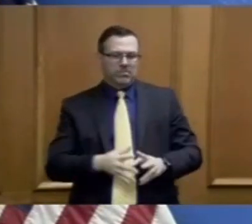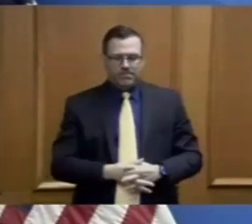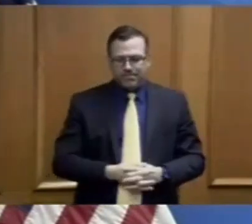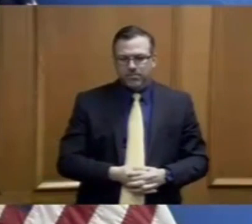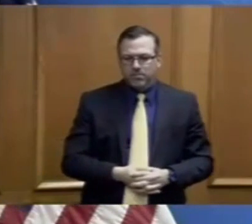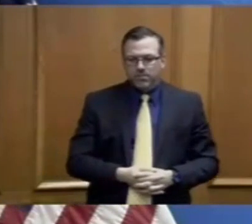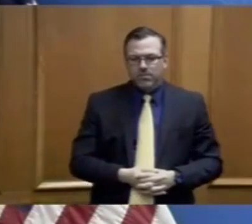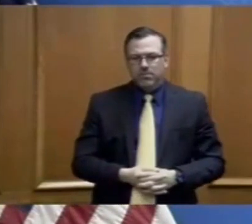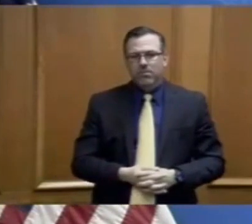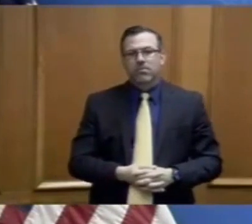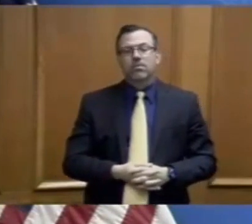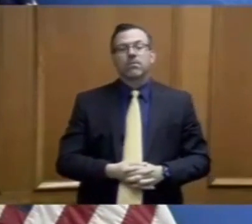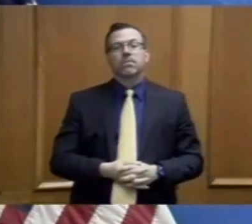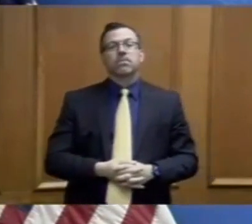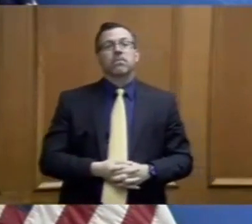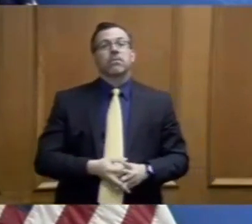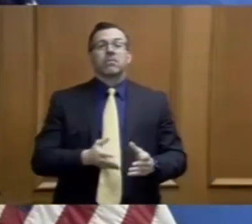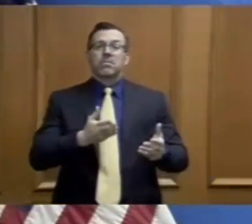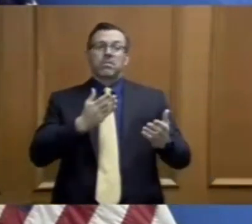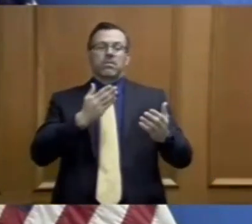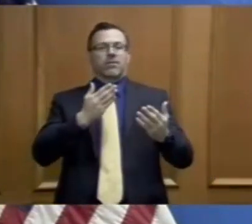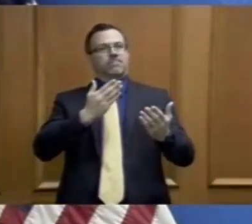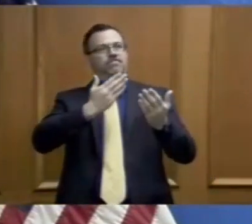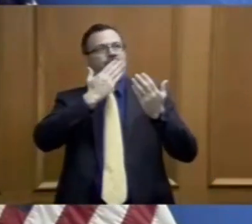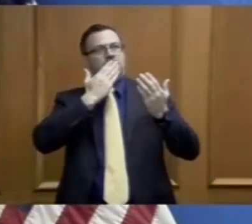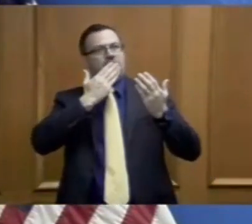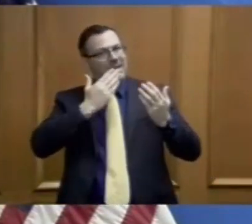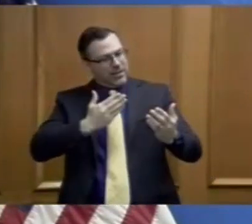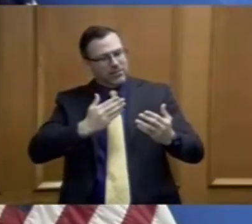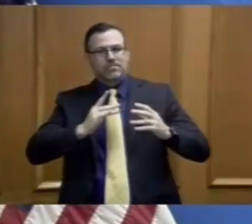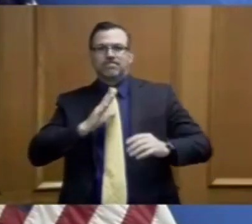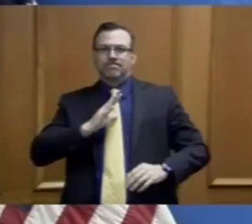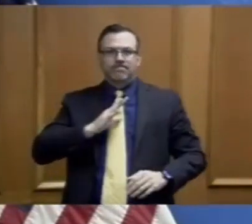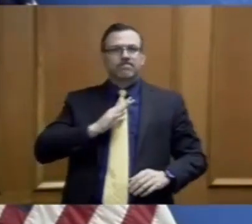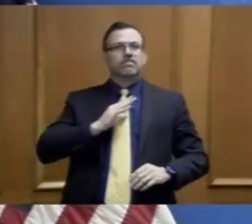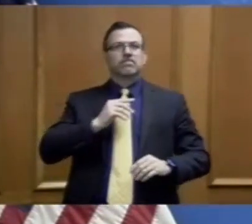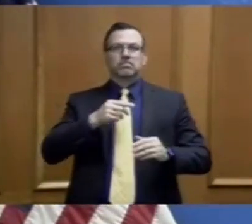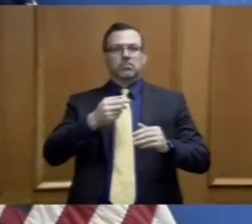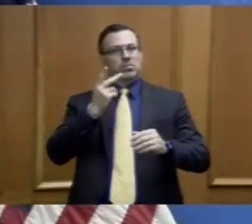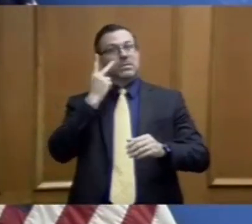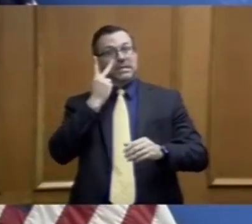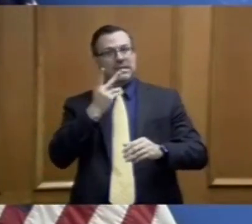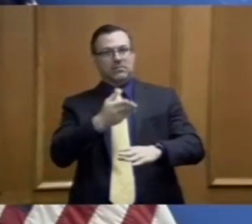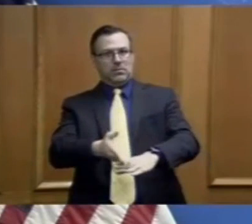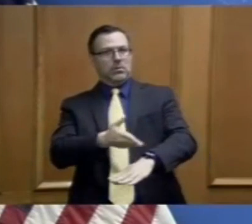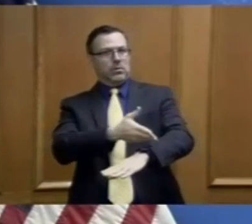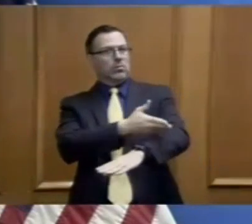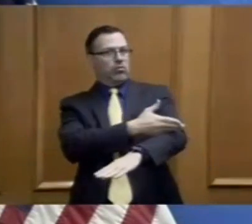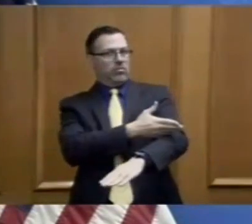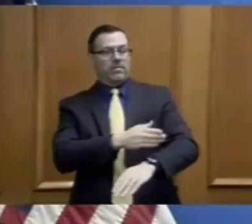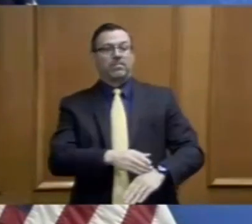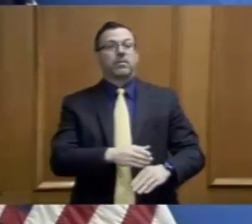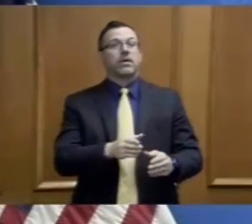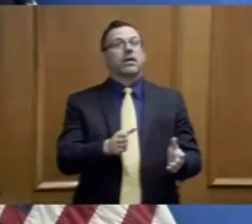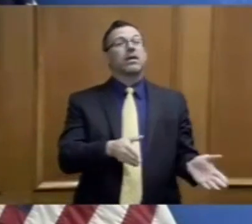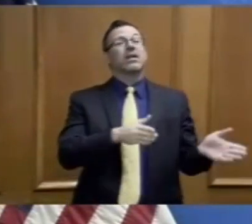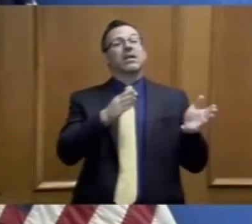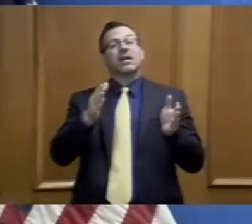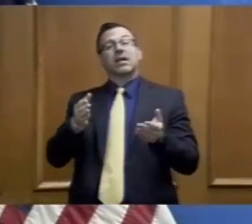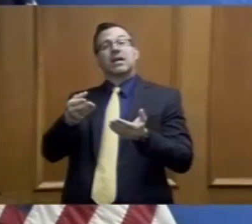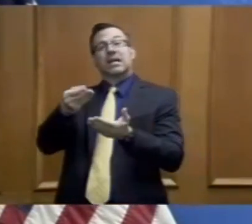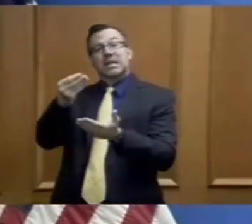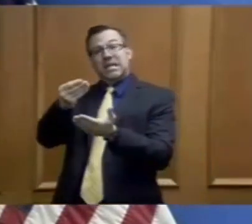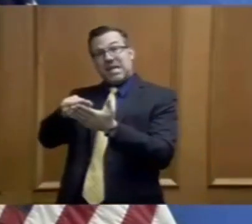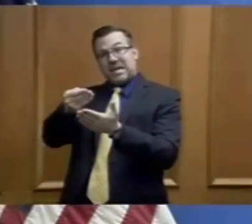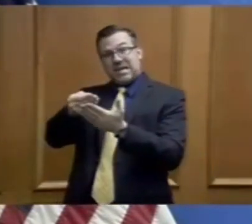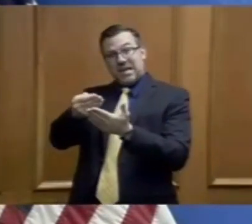outlook, thankfully, continues to show signs of improvement in the fight of COVID-19, our economic outlook is